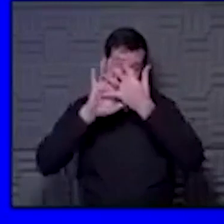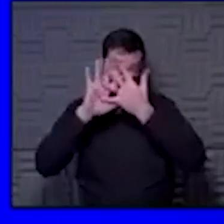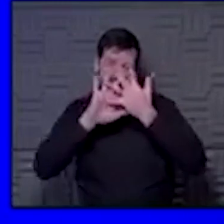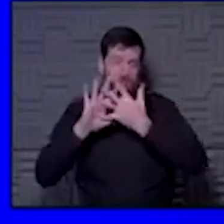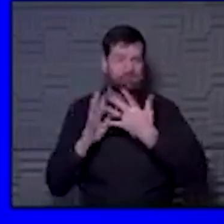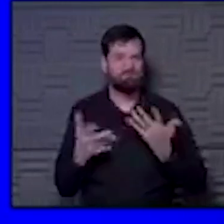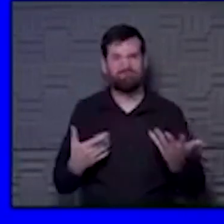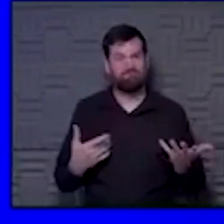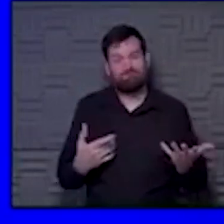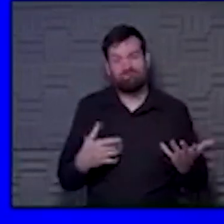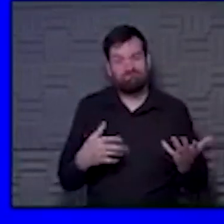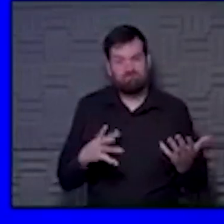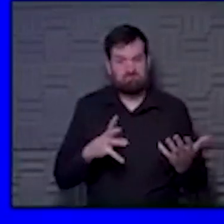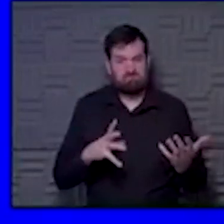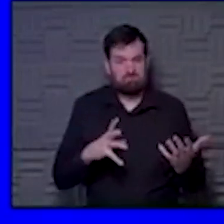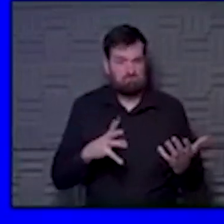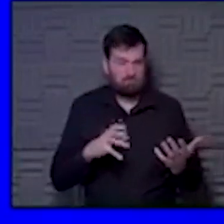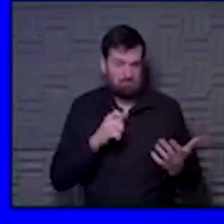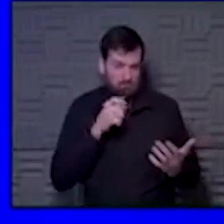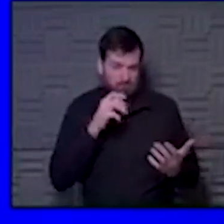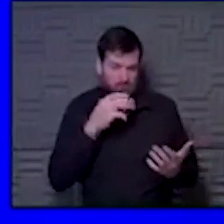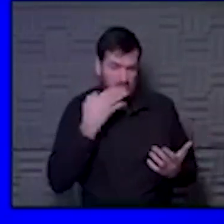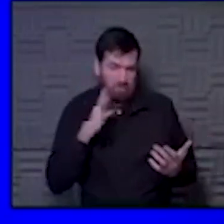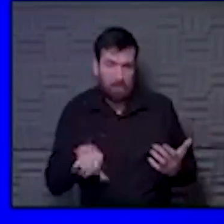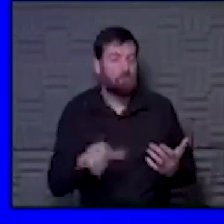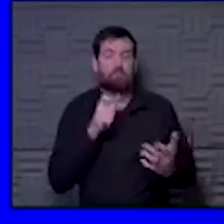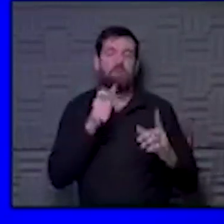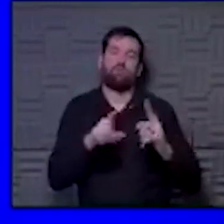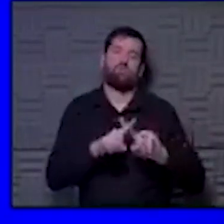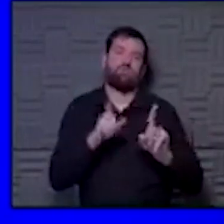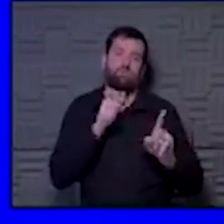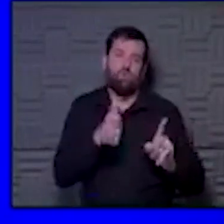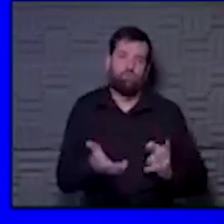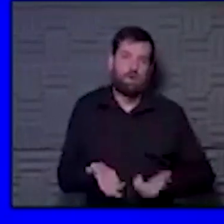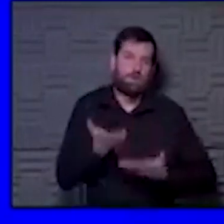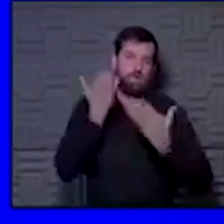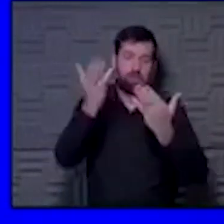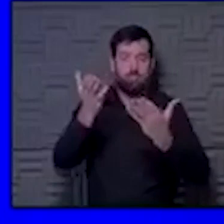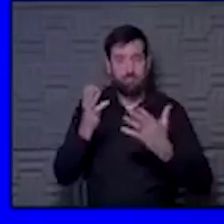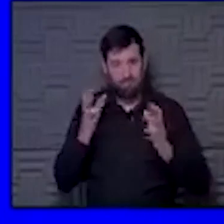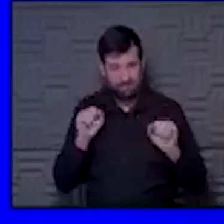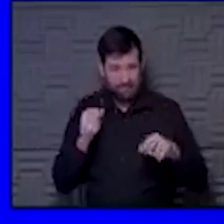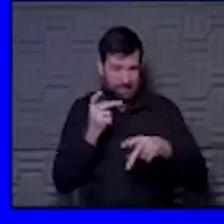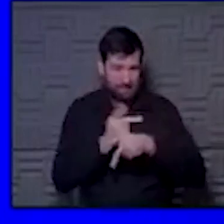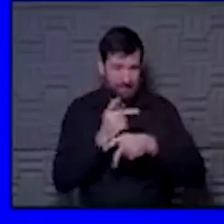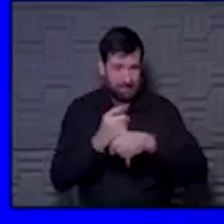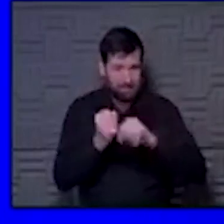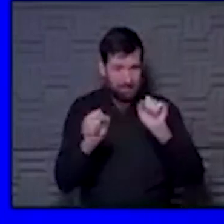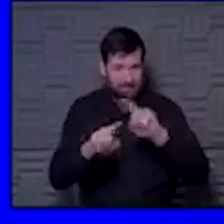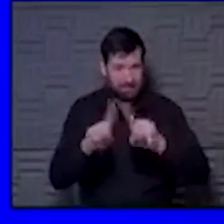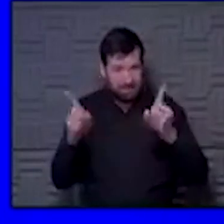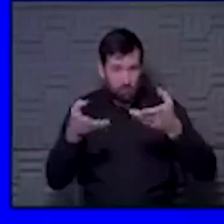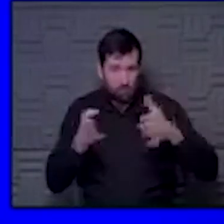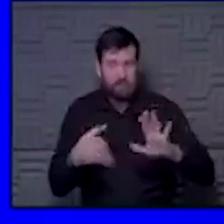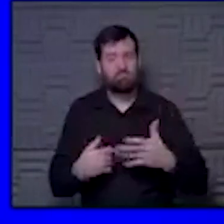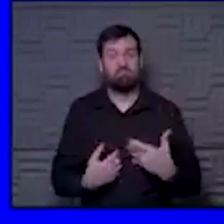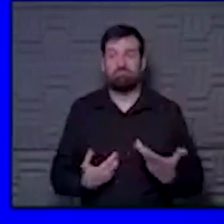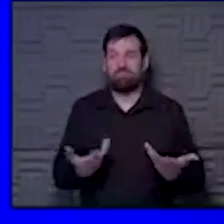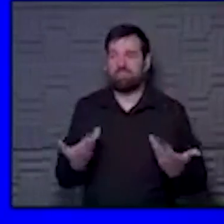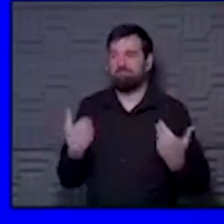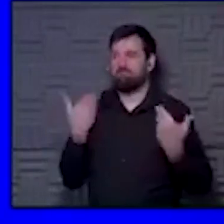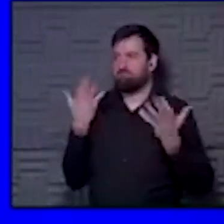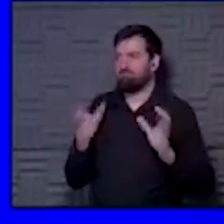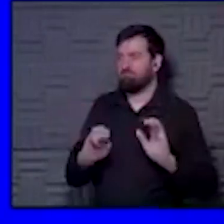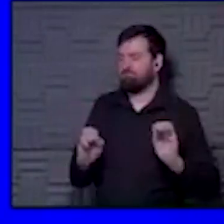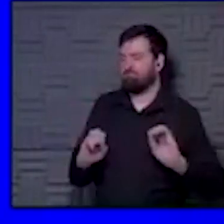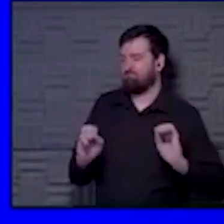a bad thing, but we certainly wouldn't recommend it. If you could do something to keep yourself safe otherwise, I don't really have any